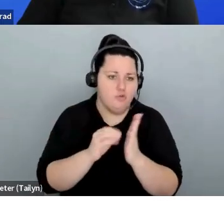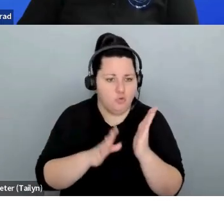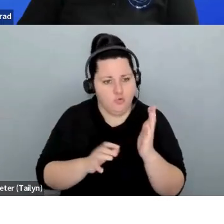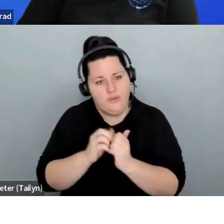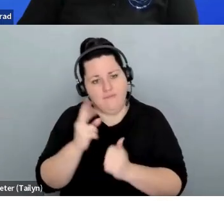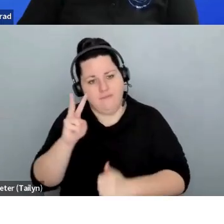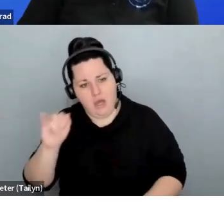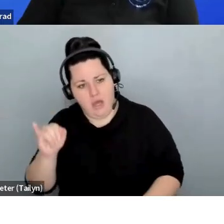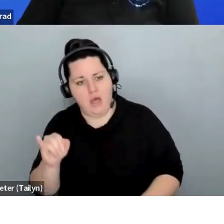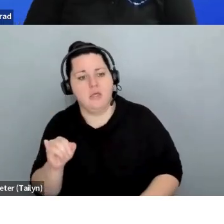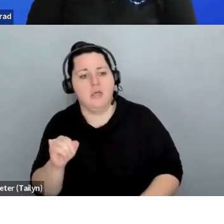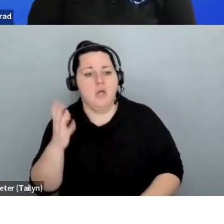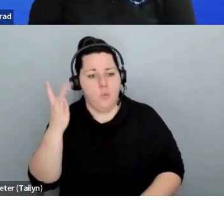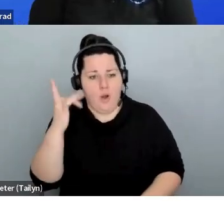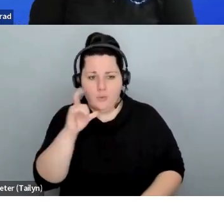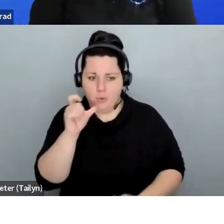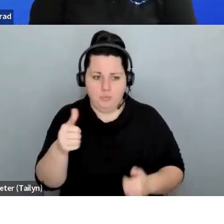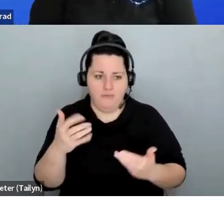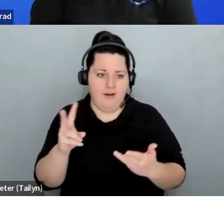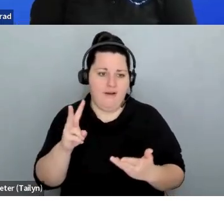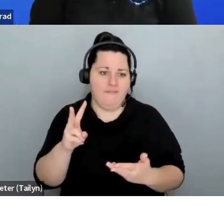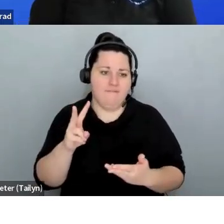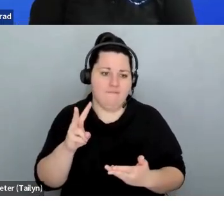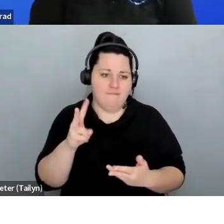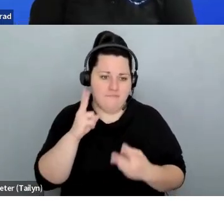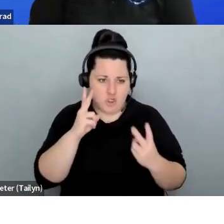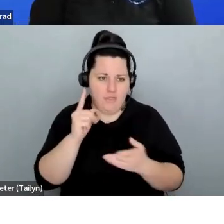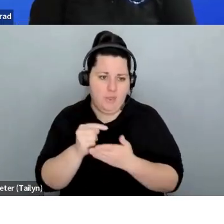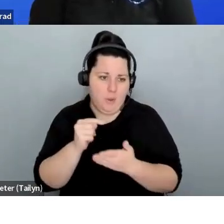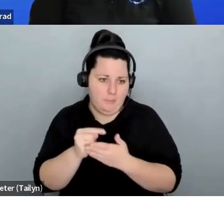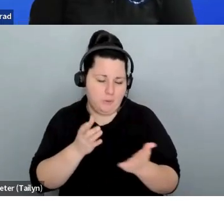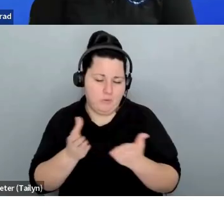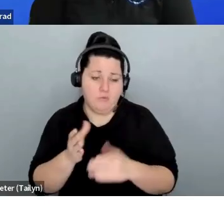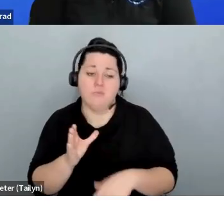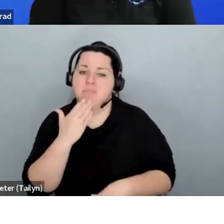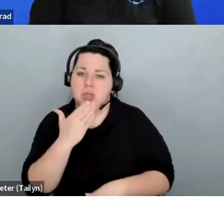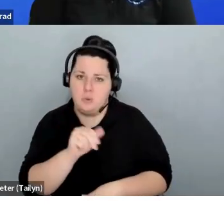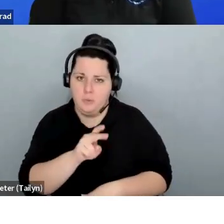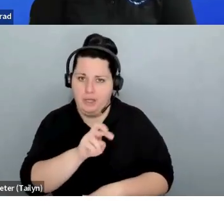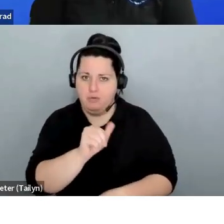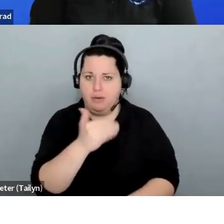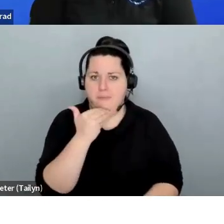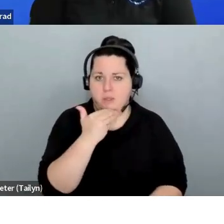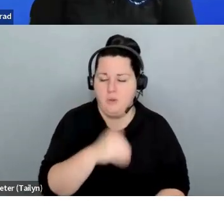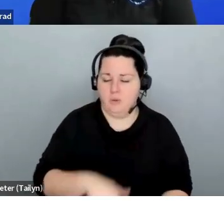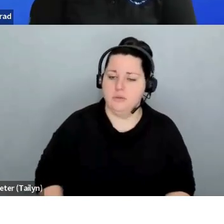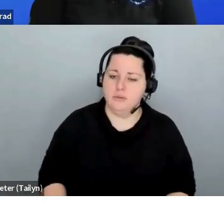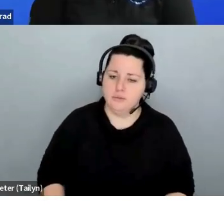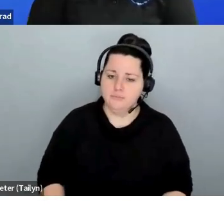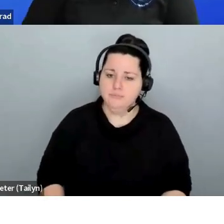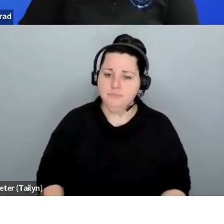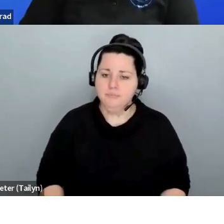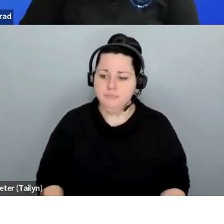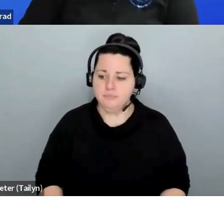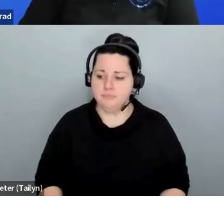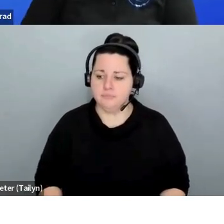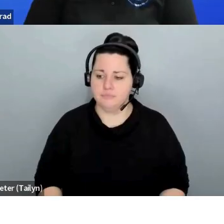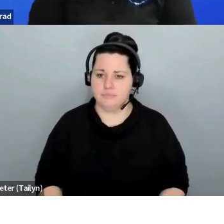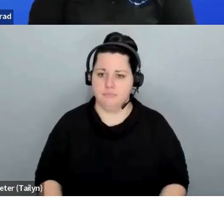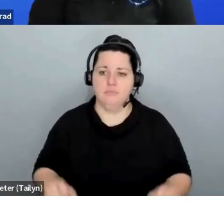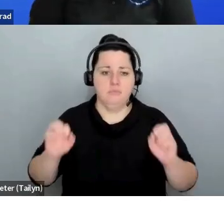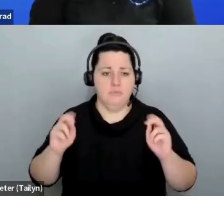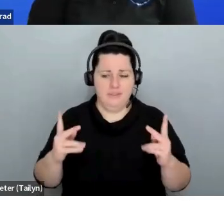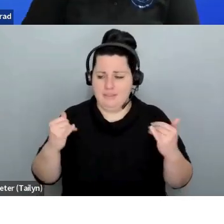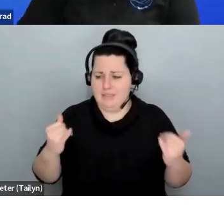and why we do not provide vision therapy services. So there you go. Thank you, Andrea. All right. So we